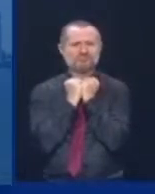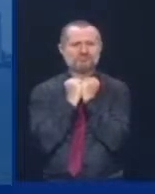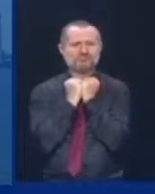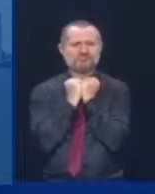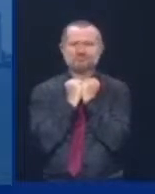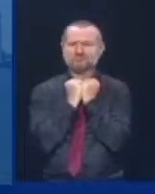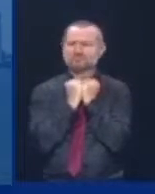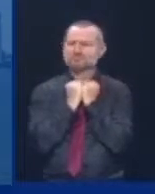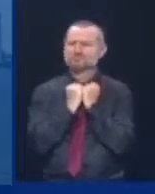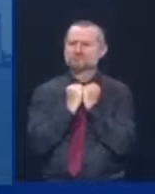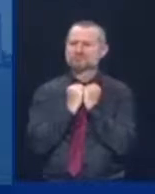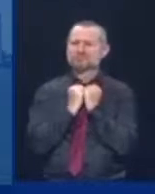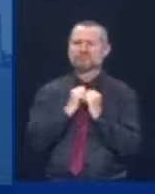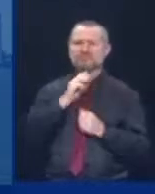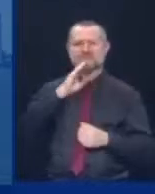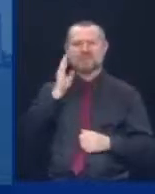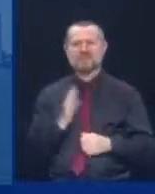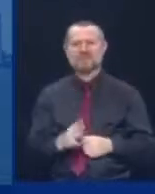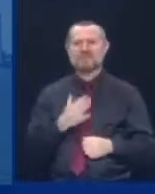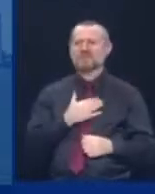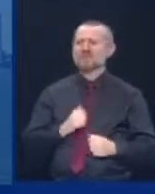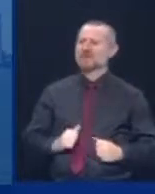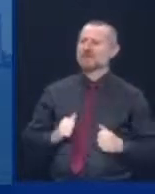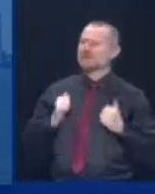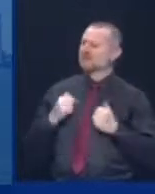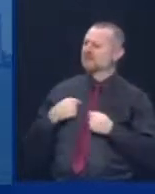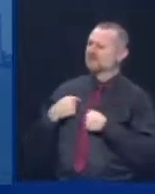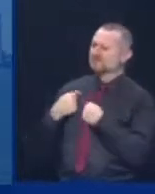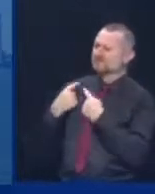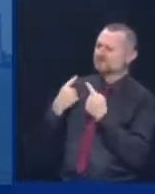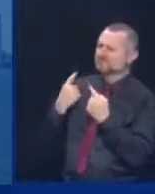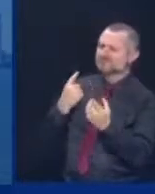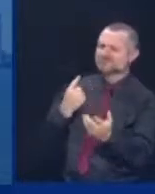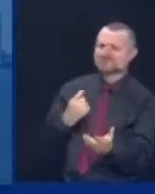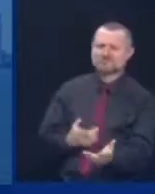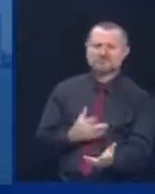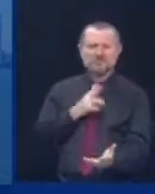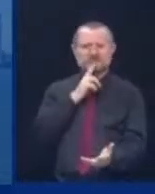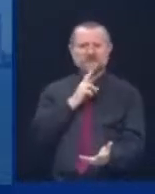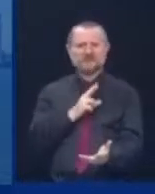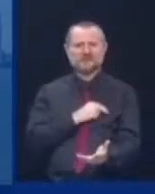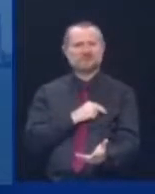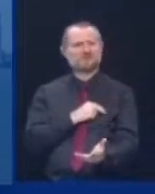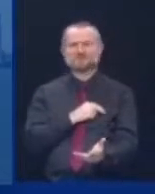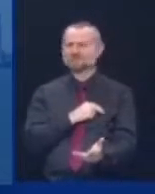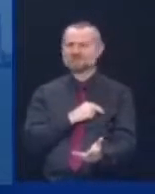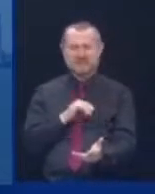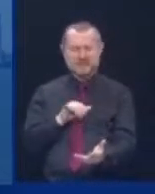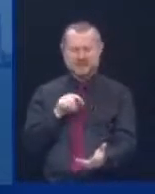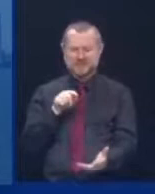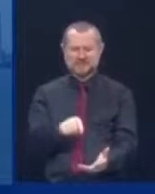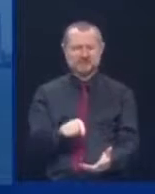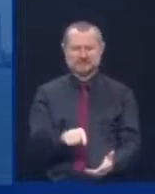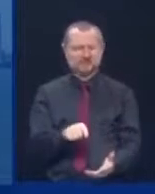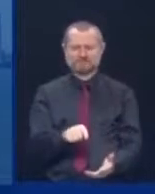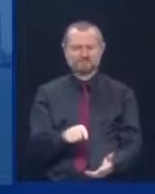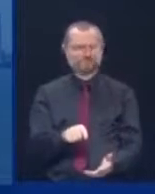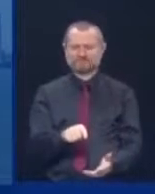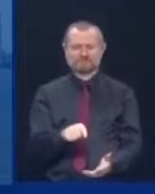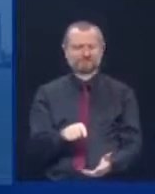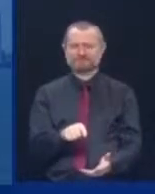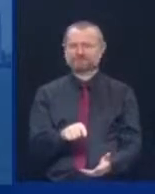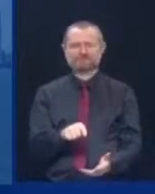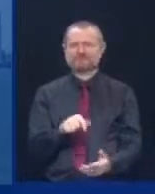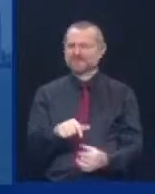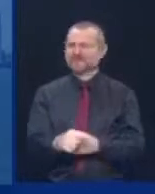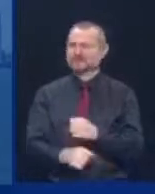Never in my life has there been a Thanksgiving that is more significant to me